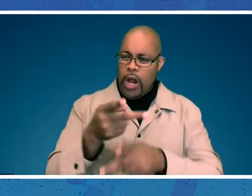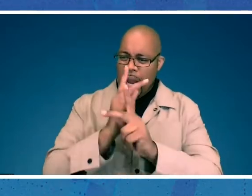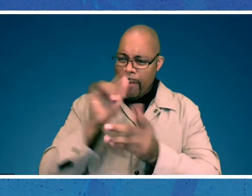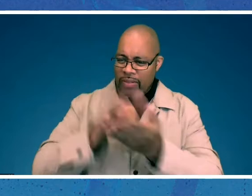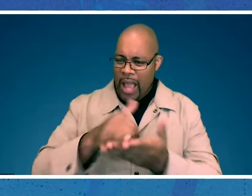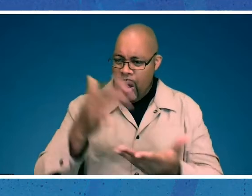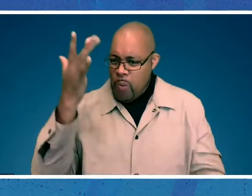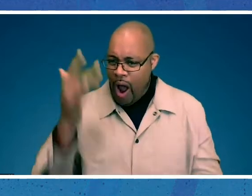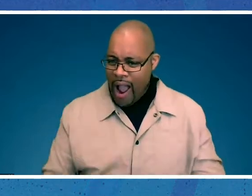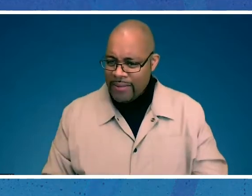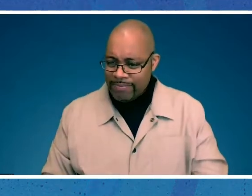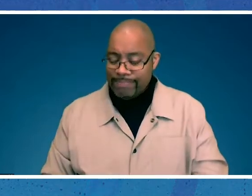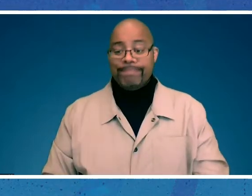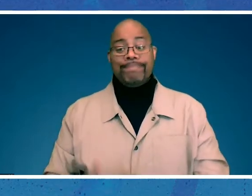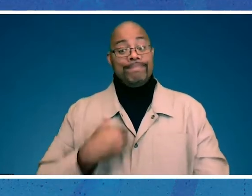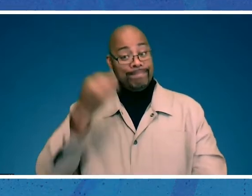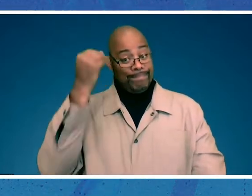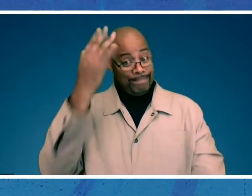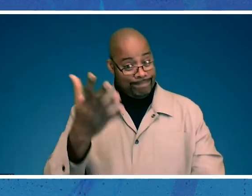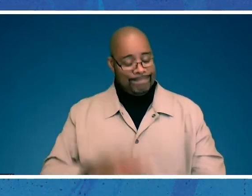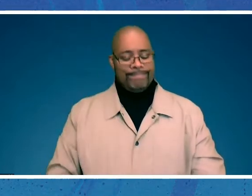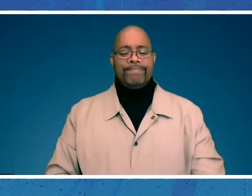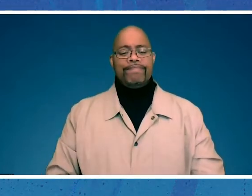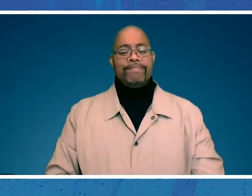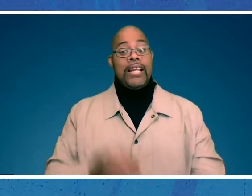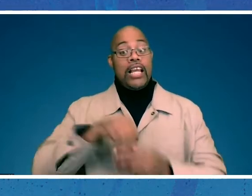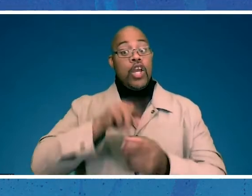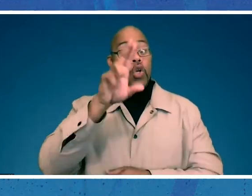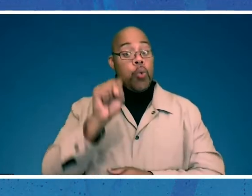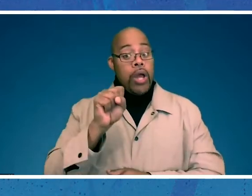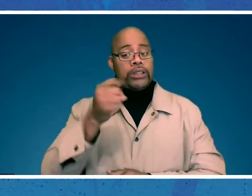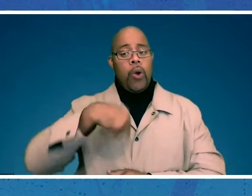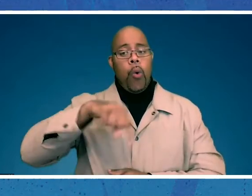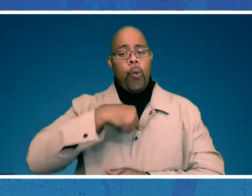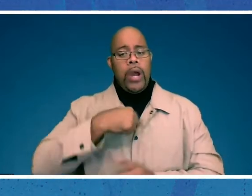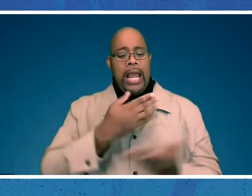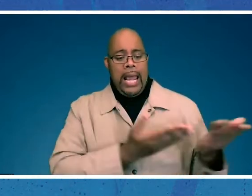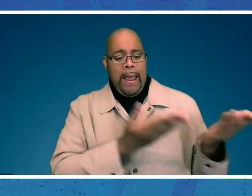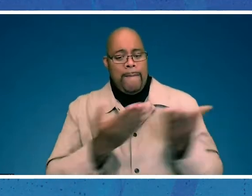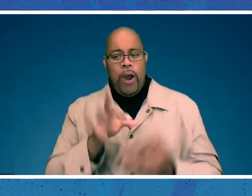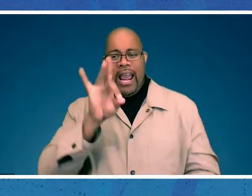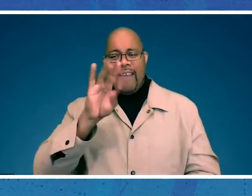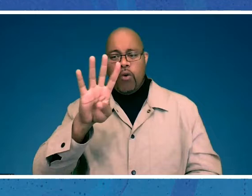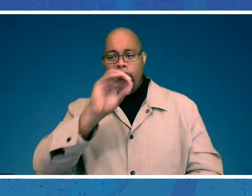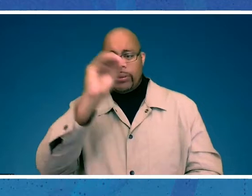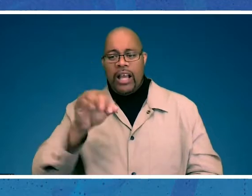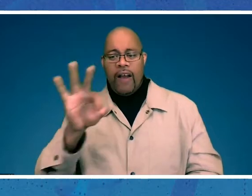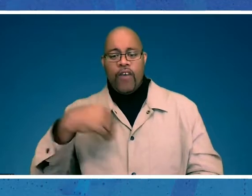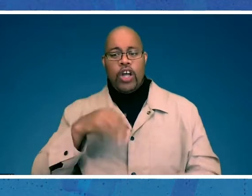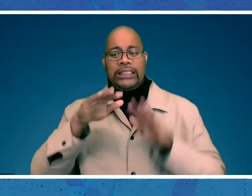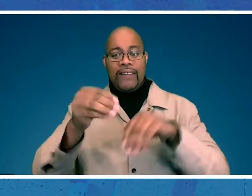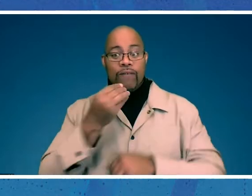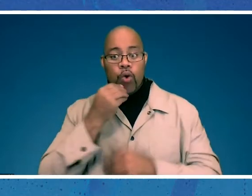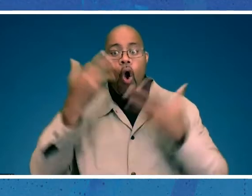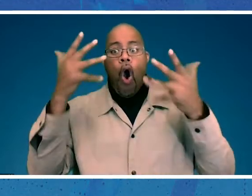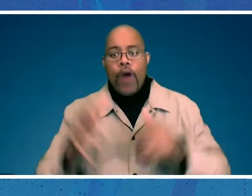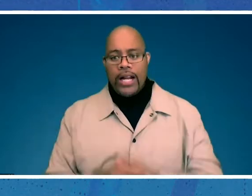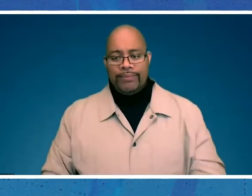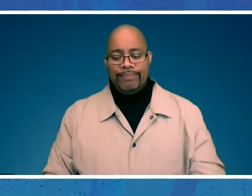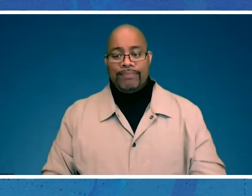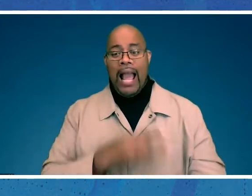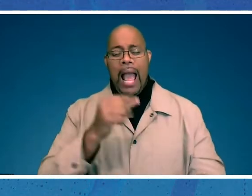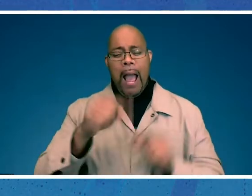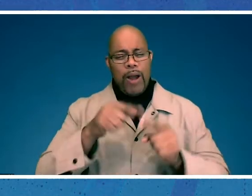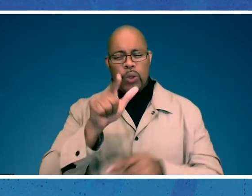it? Let me put it like this. In the United States, we import 84% of our seafood already, and